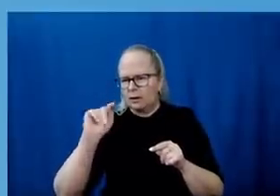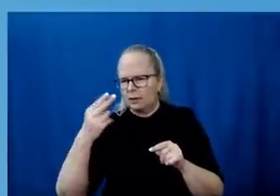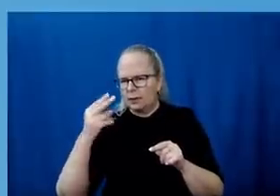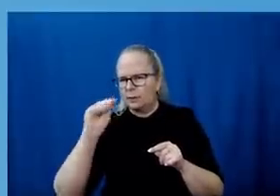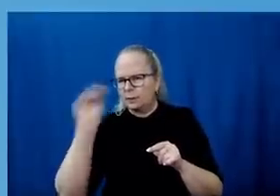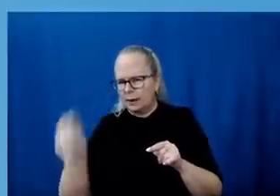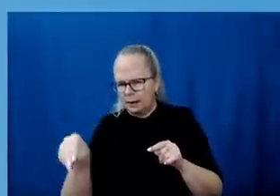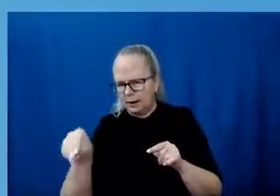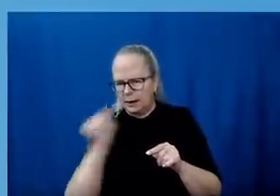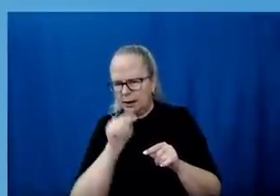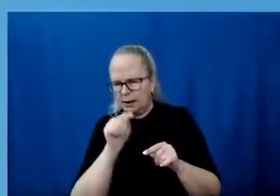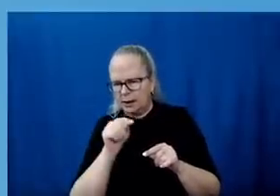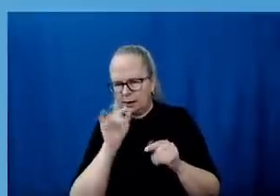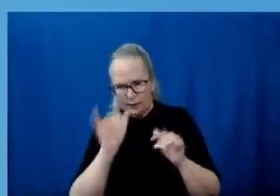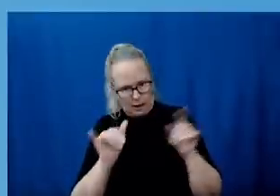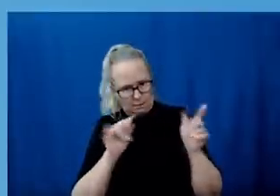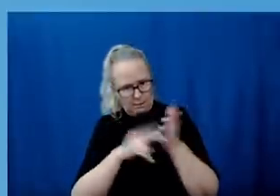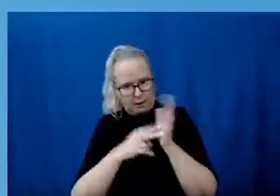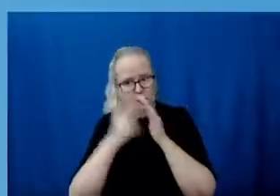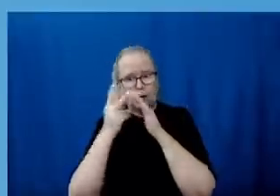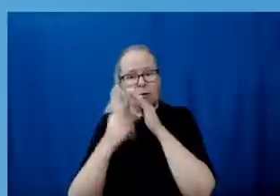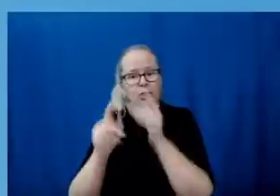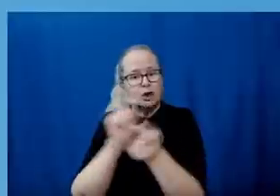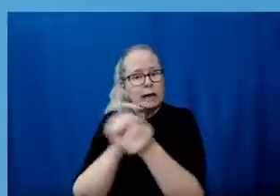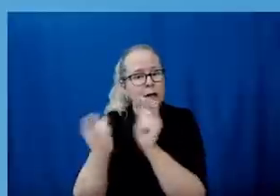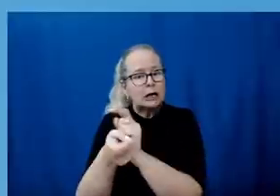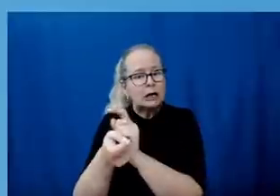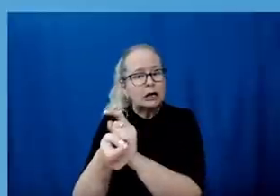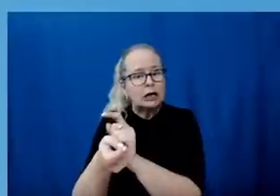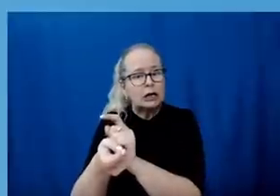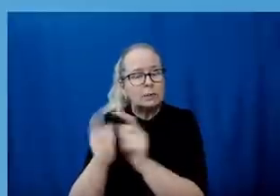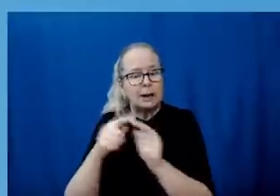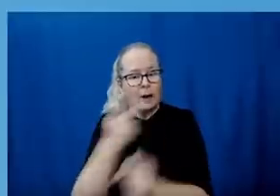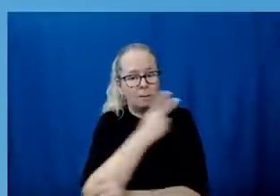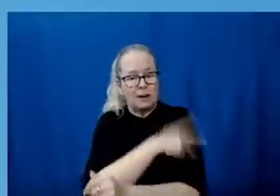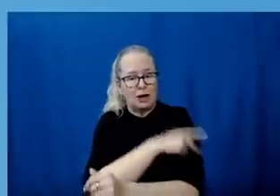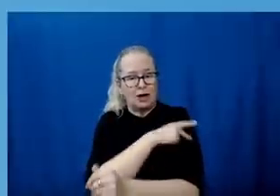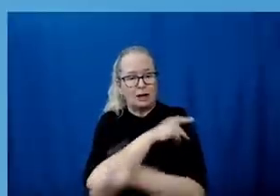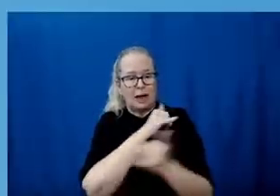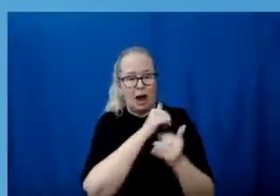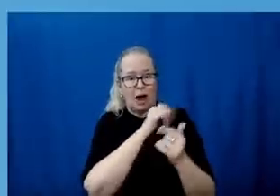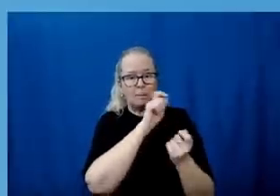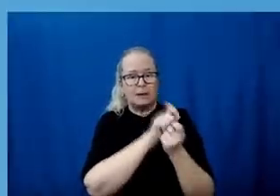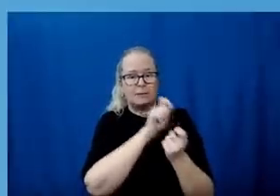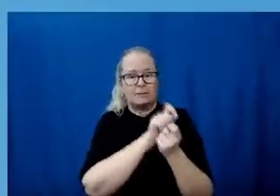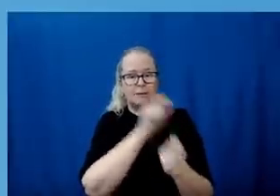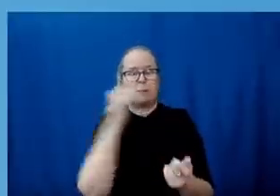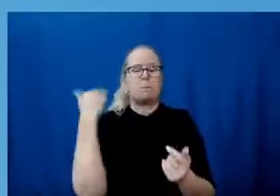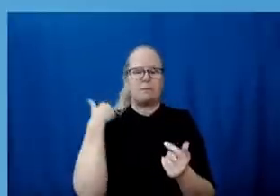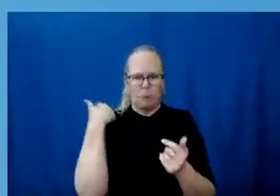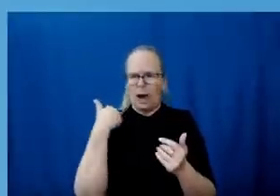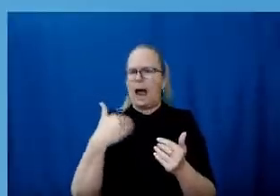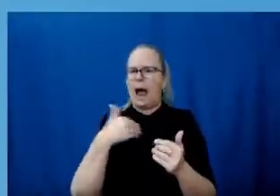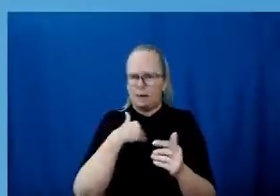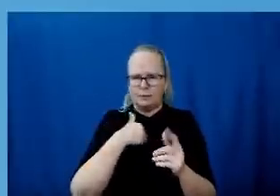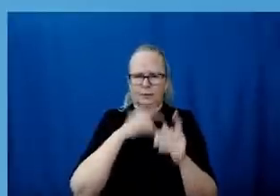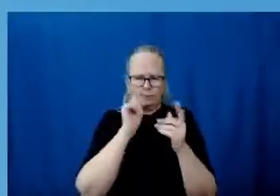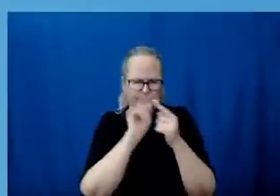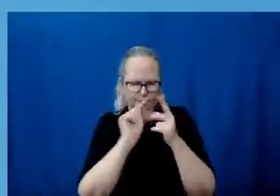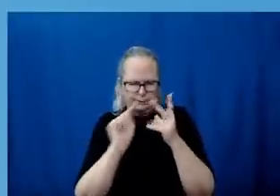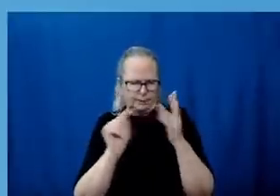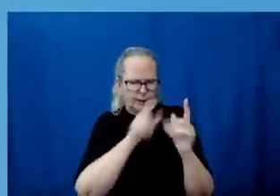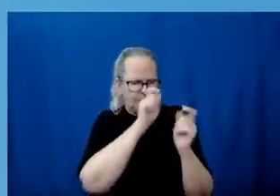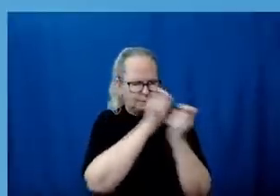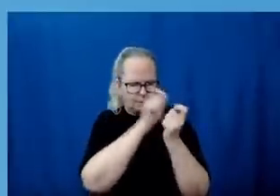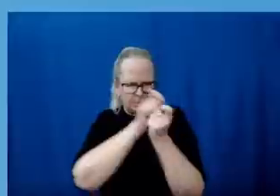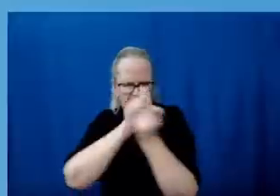Does it change going forward now that we have less patient-specific in-community testing happening? So will you